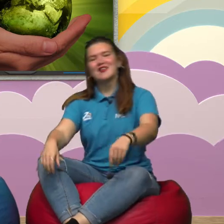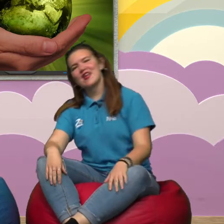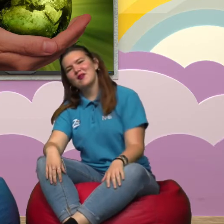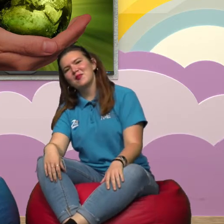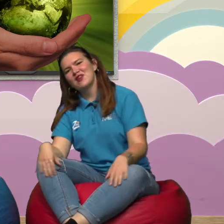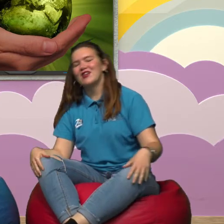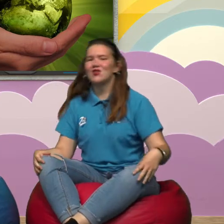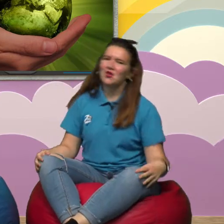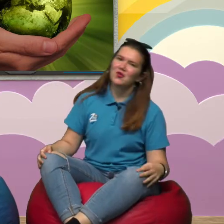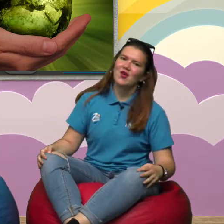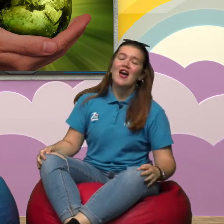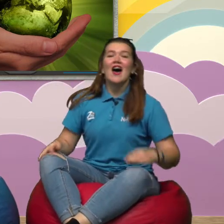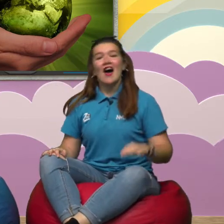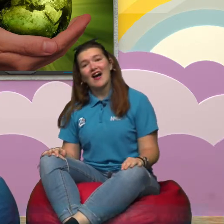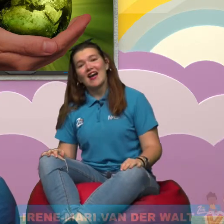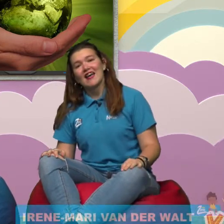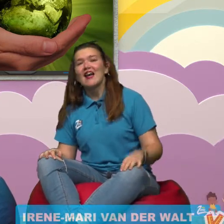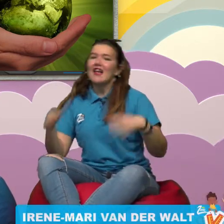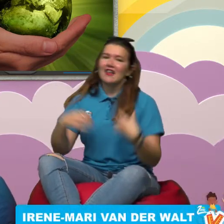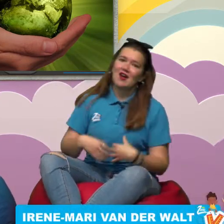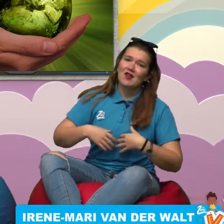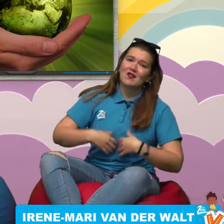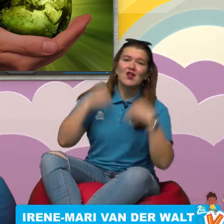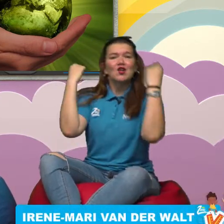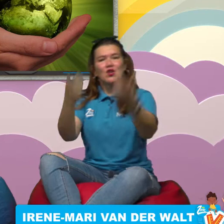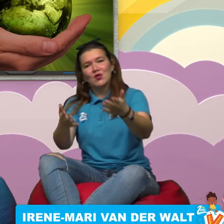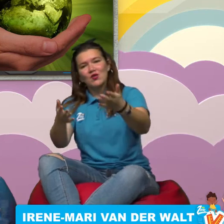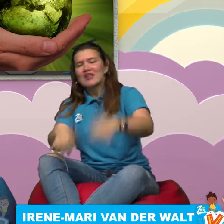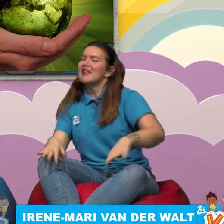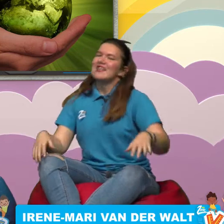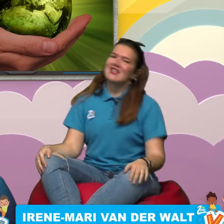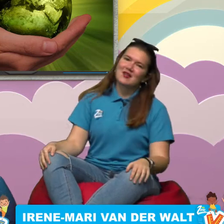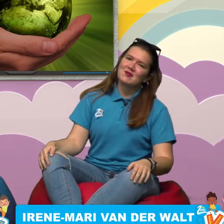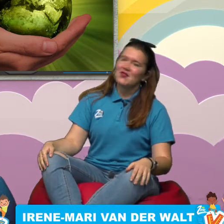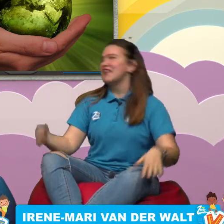Skidamarink-a-dink-a-dink, skidamarink-a-doo. I love you.